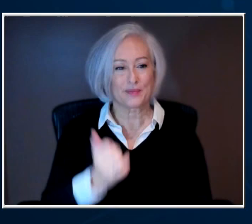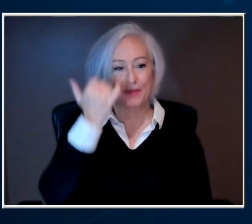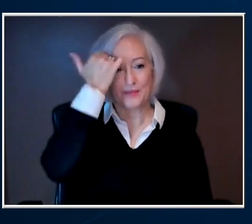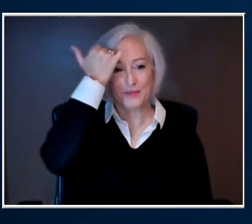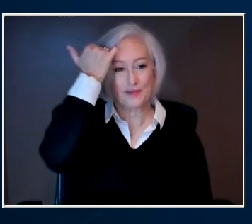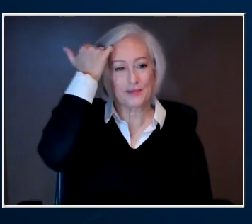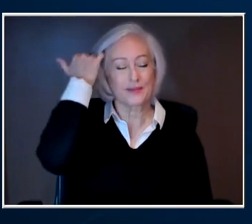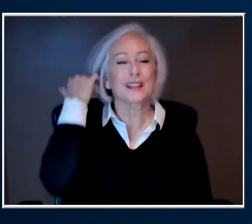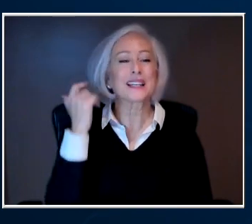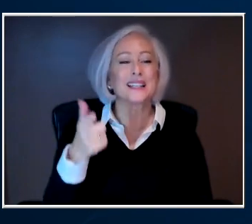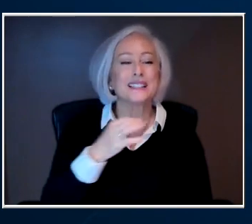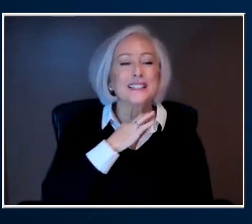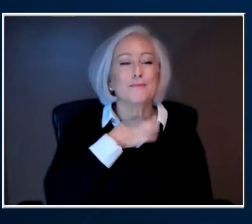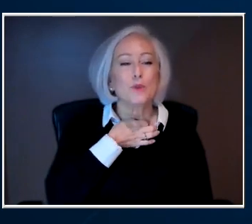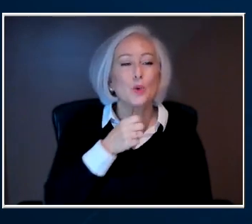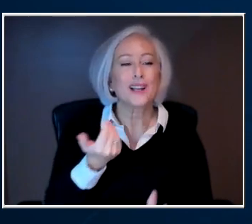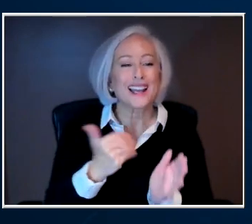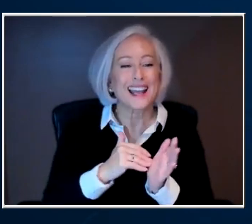Oh, I think you're on mute.